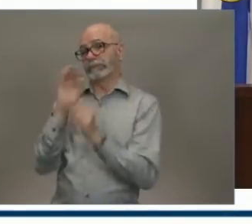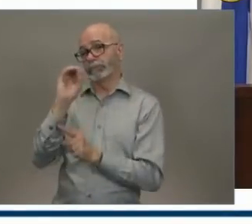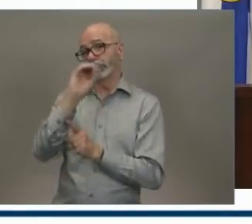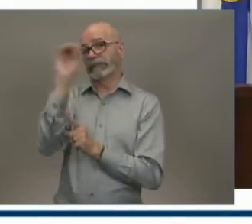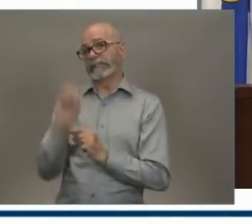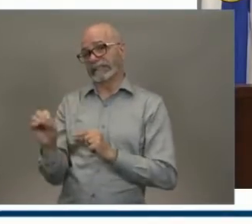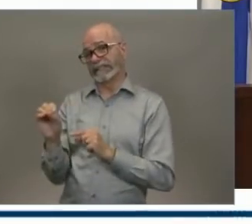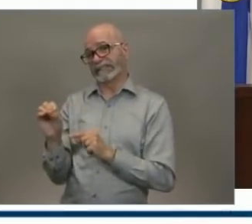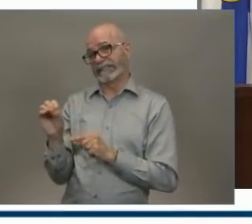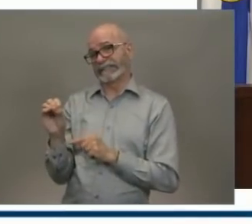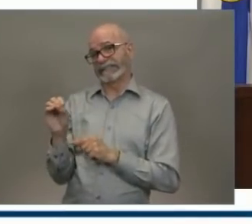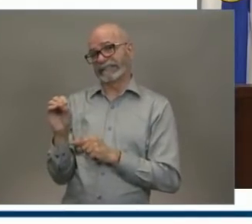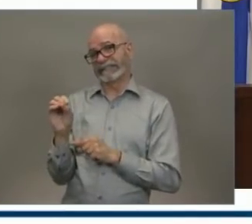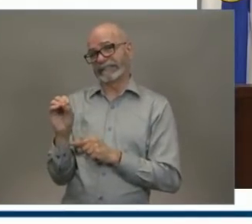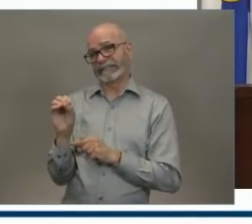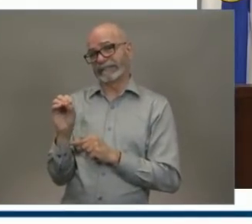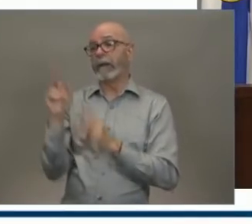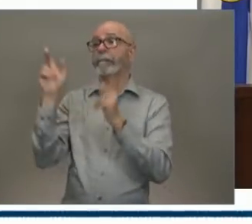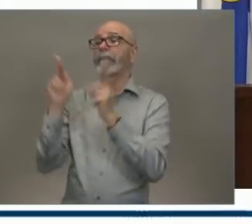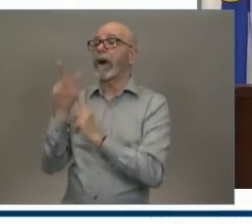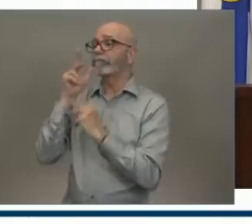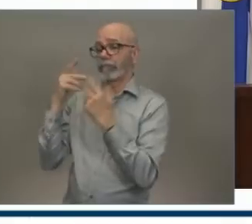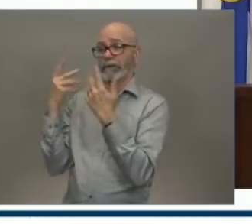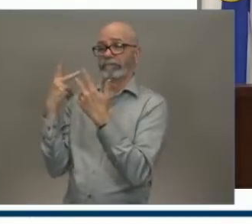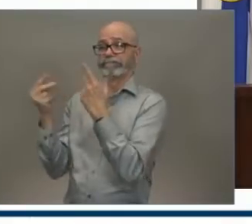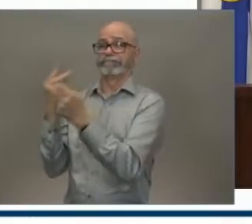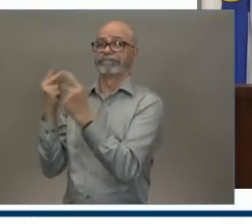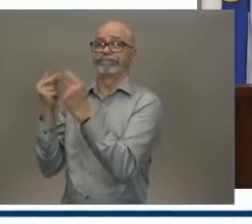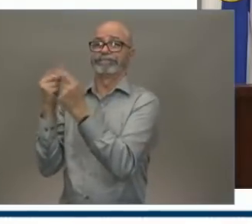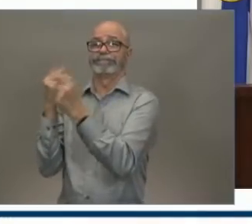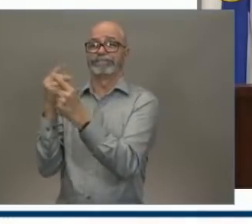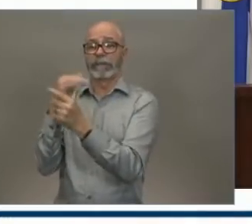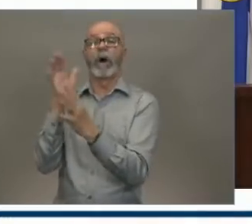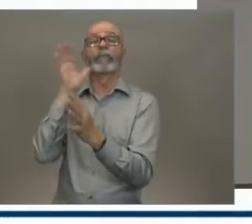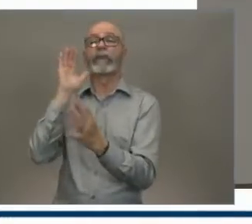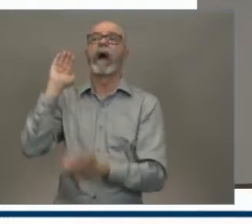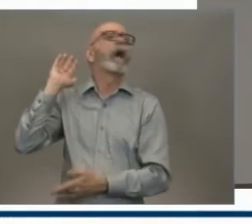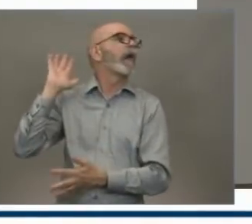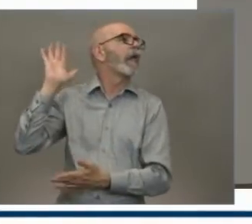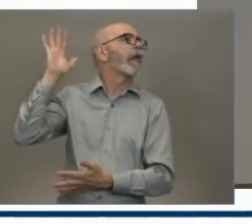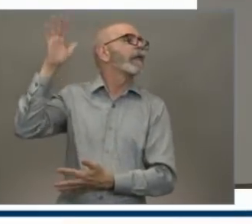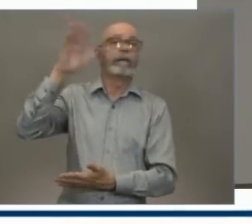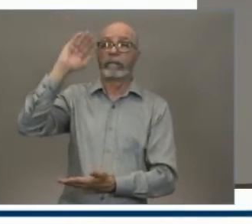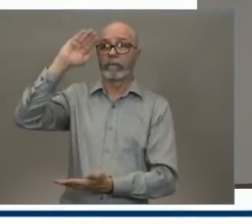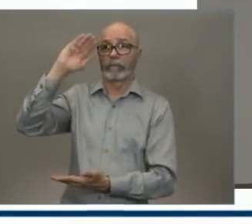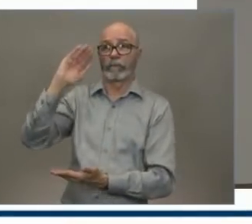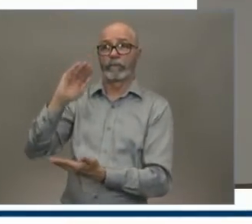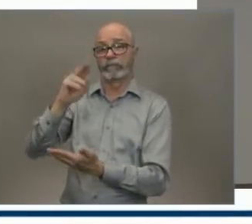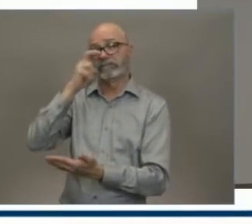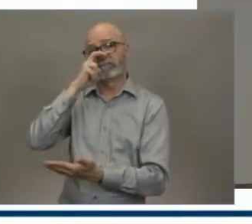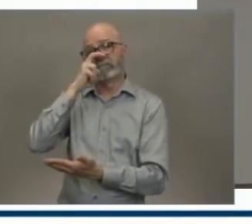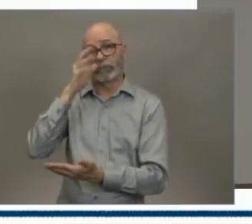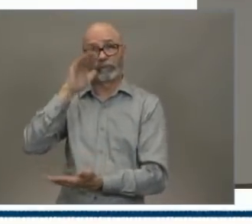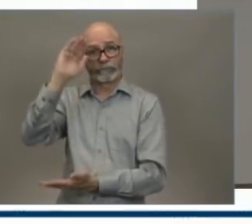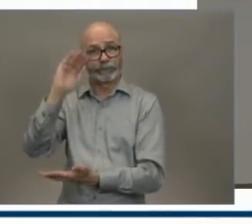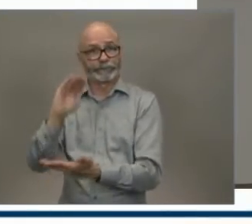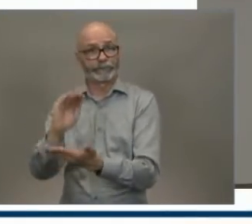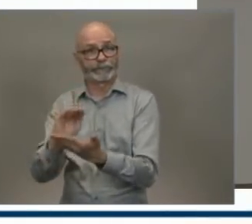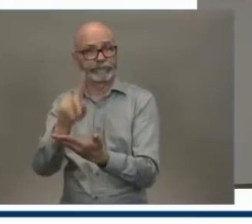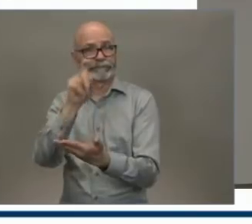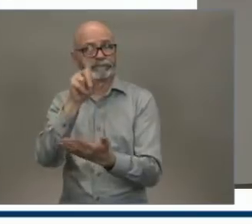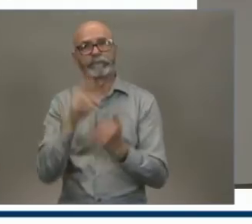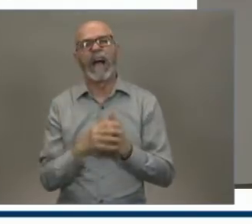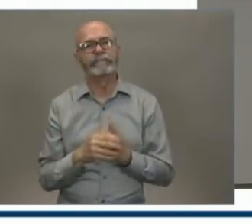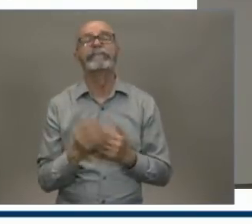vaccinated that the restrictions can start being reduced? So I think that's certainly the hope. I mean, there's still a lot we need to